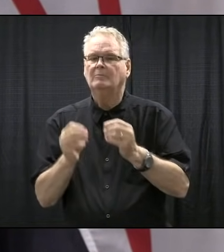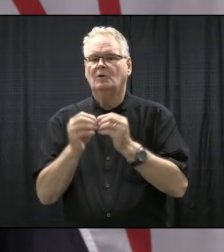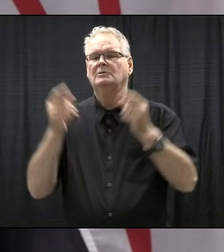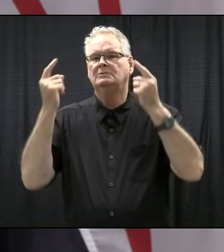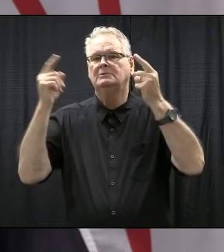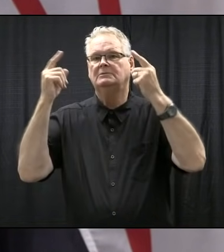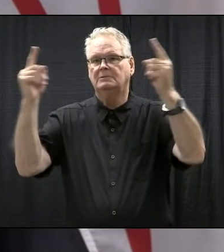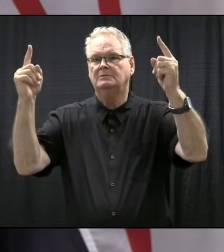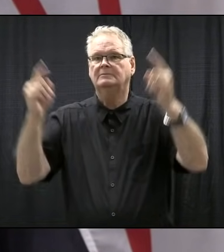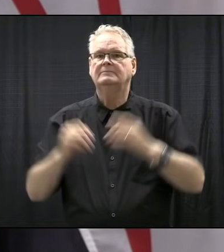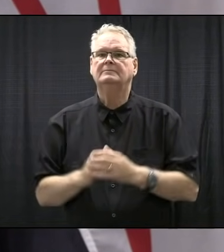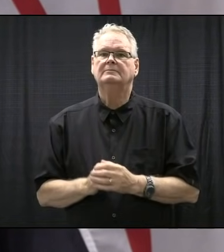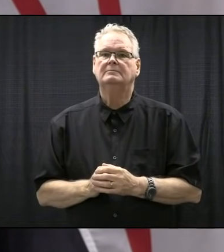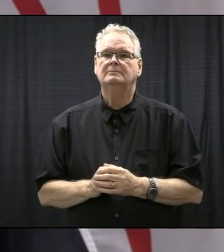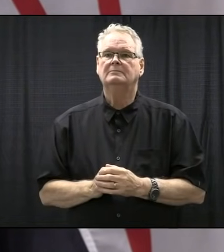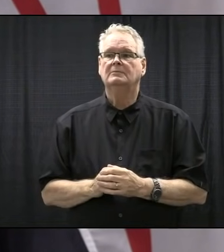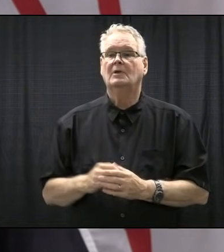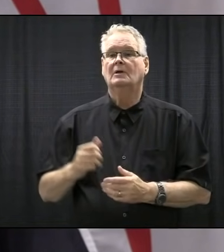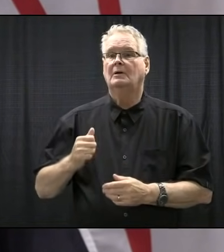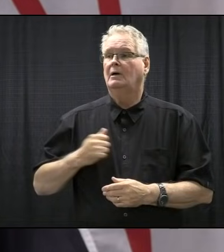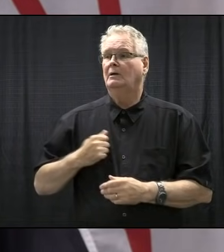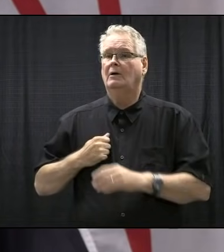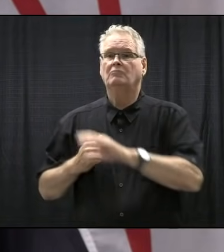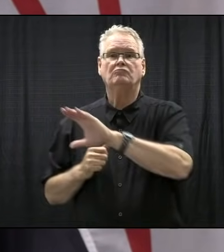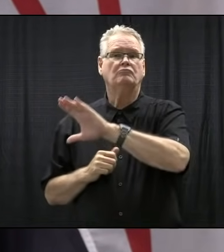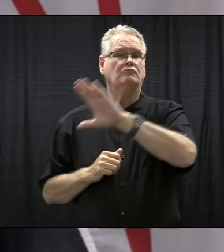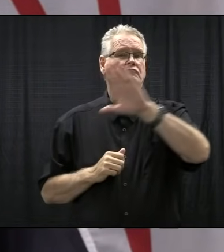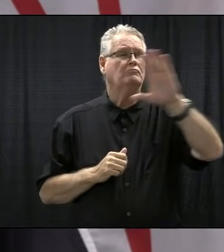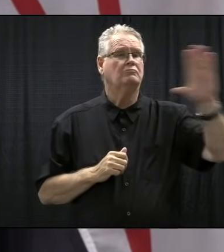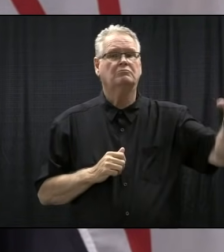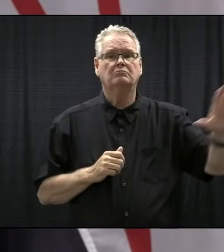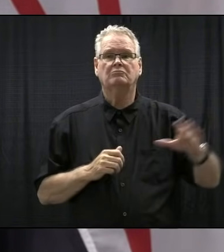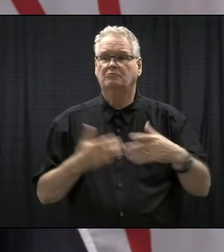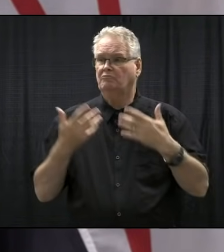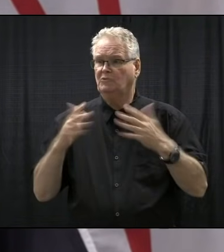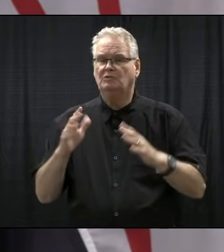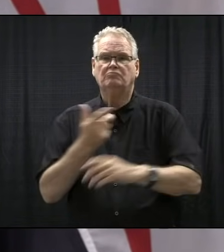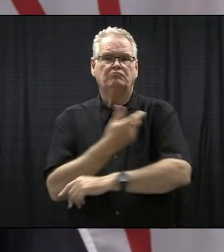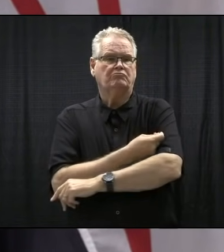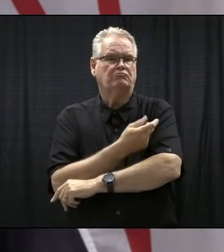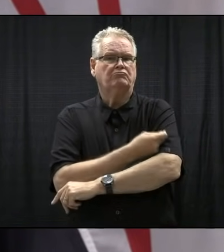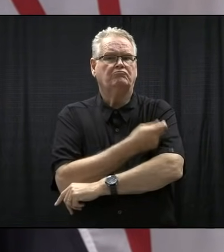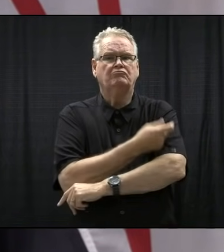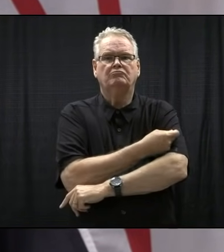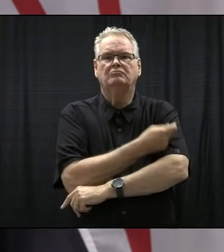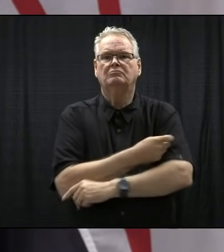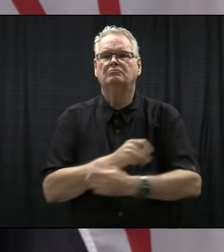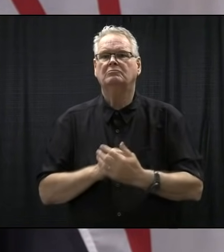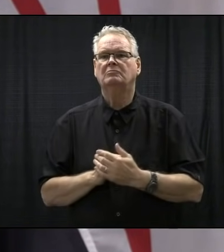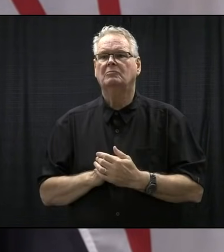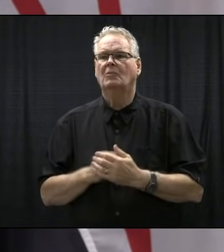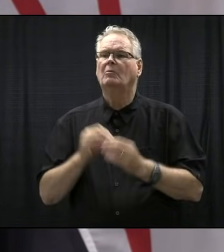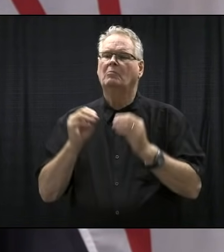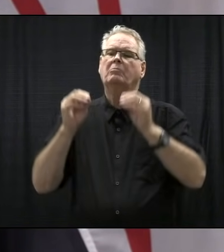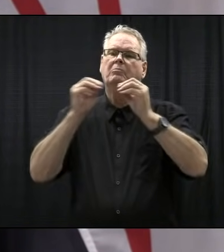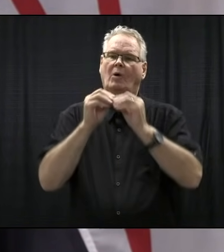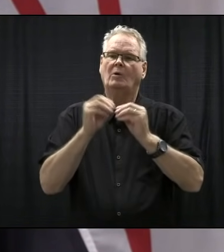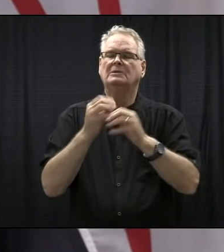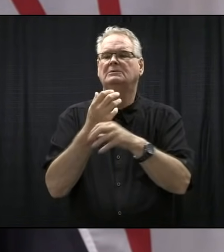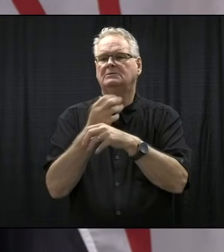protecting people from severe illness, ending the crisis phase of the pandemic in Canada, and helping everyone return to normal